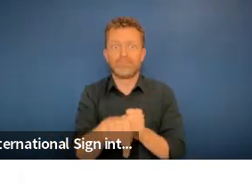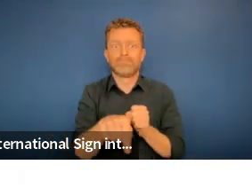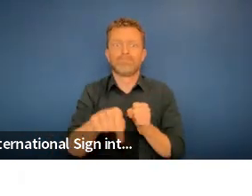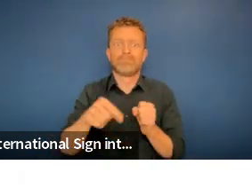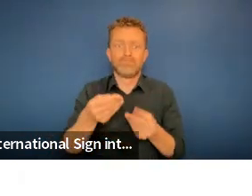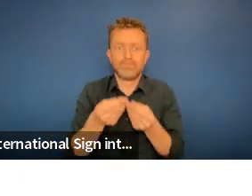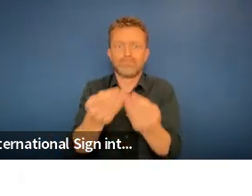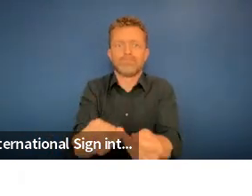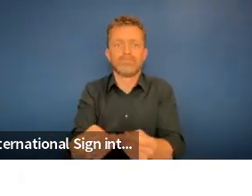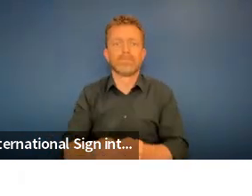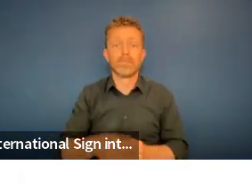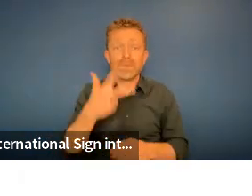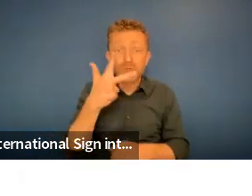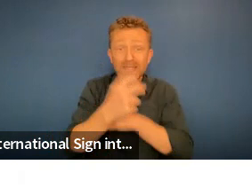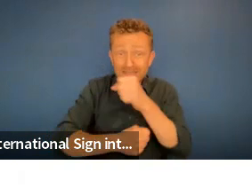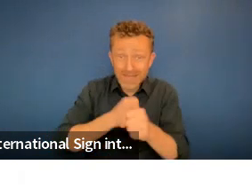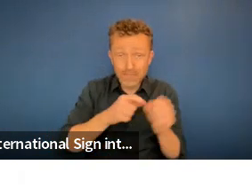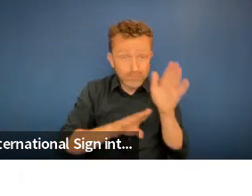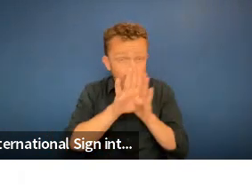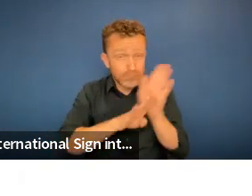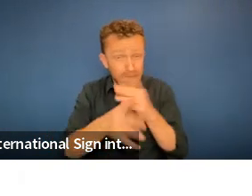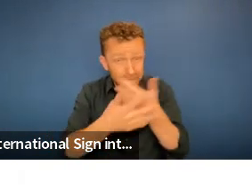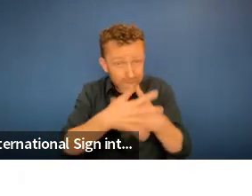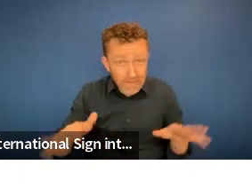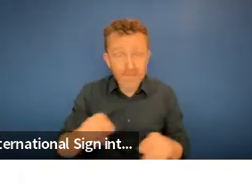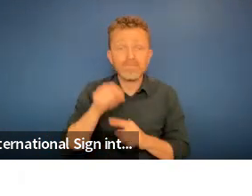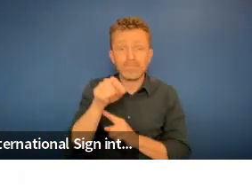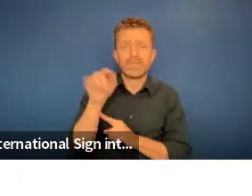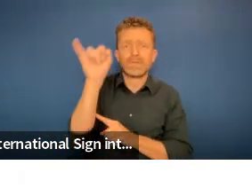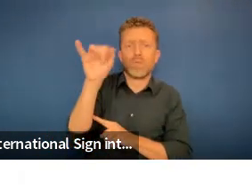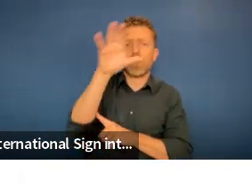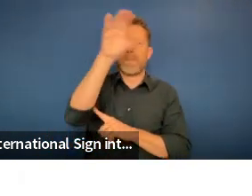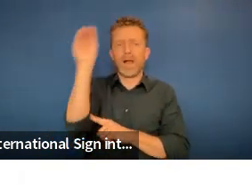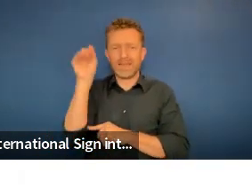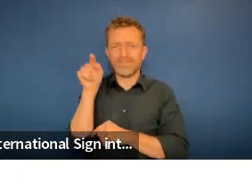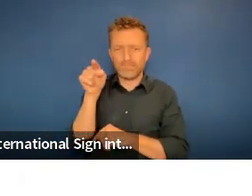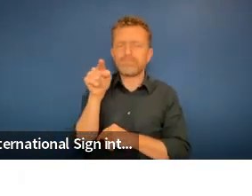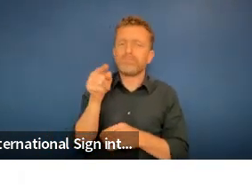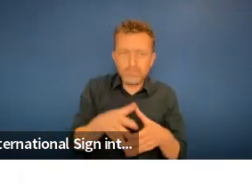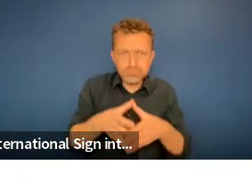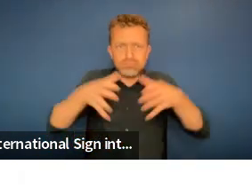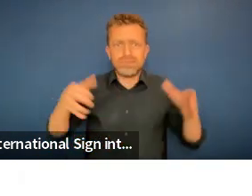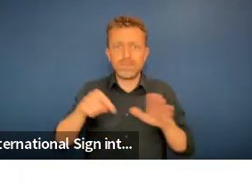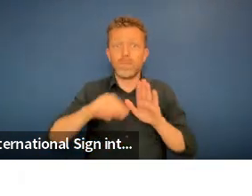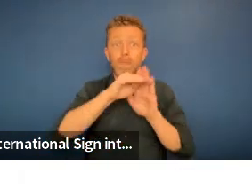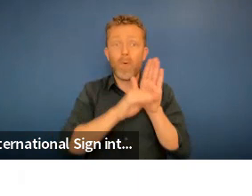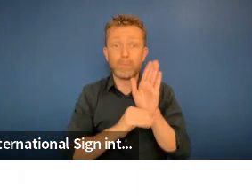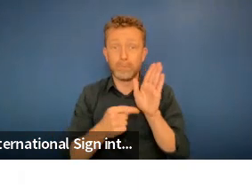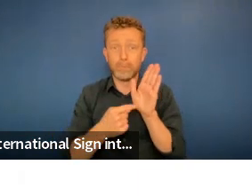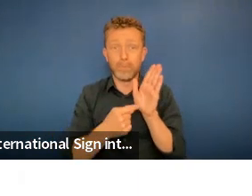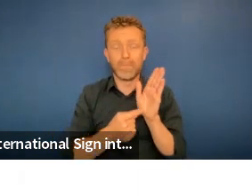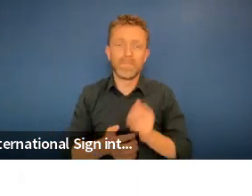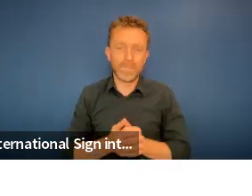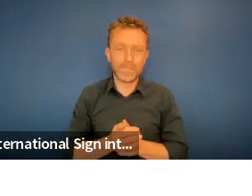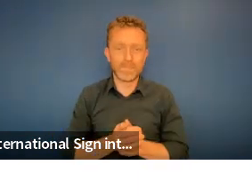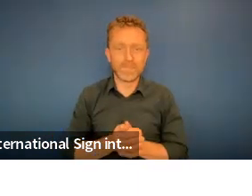lower limb prosthesis, lower limb orthosis, and spinal orthosis with at least 6 physical therapy or